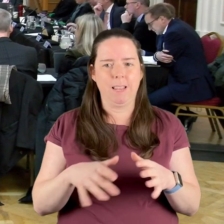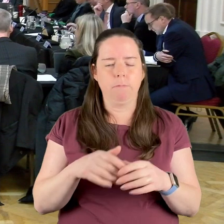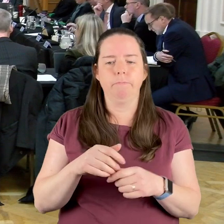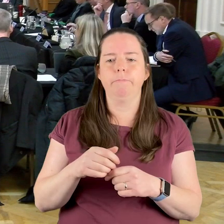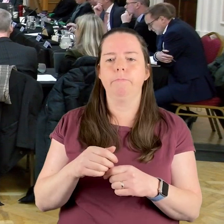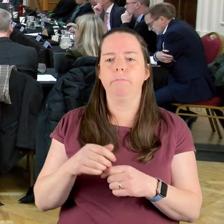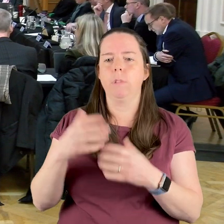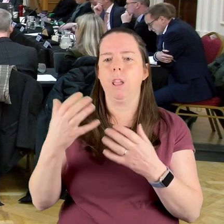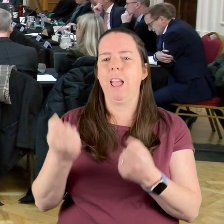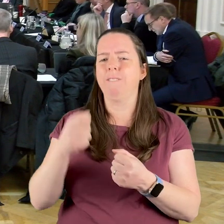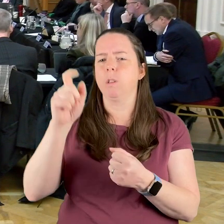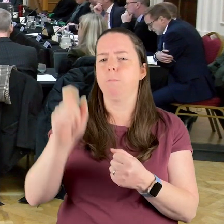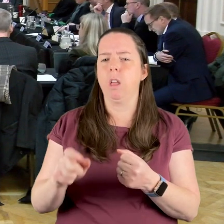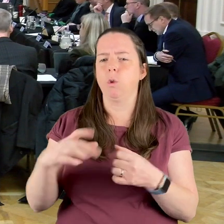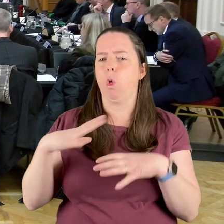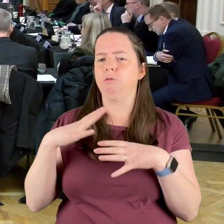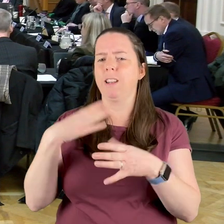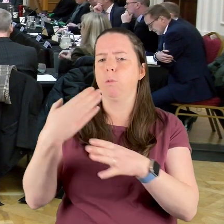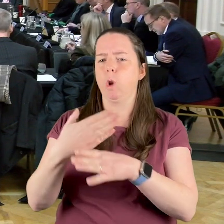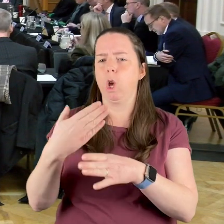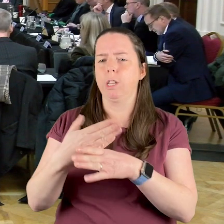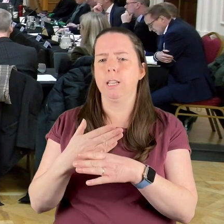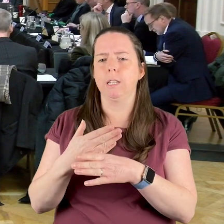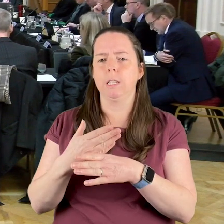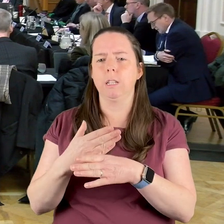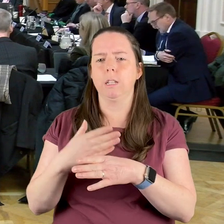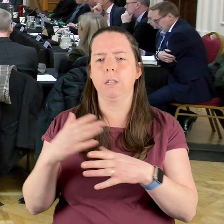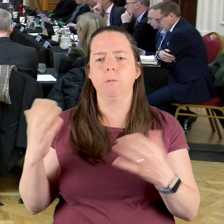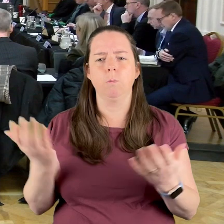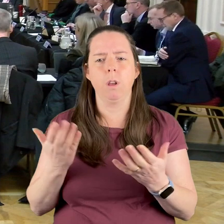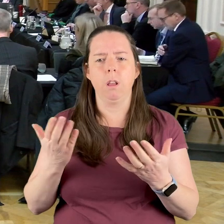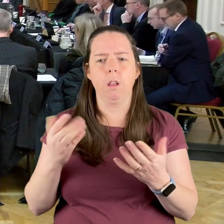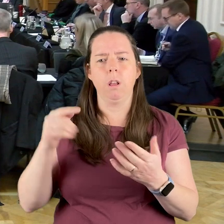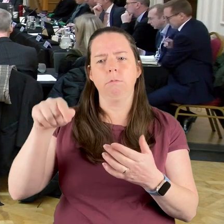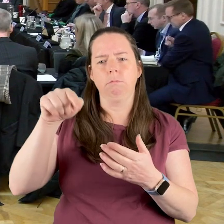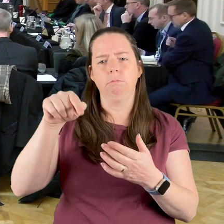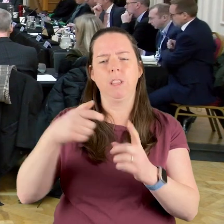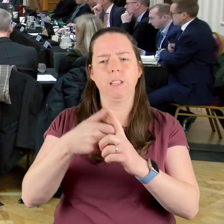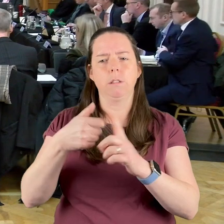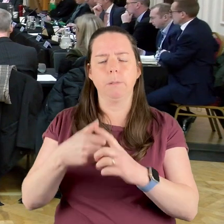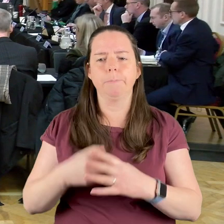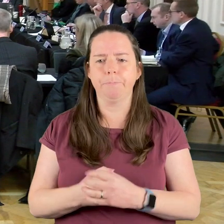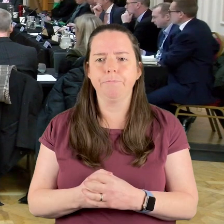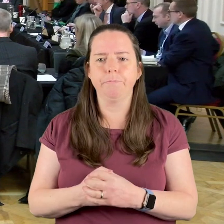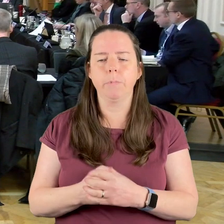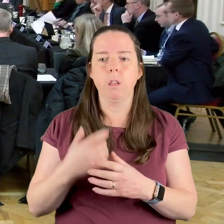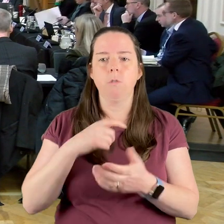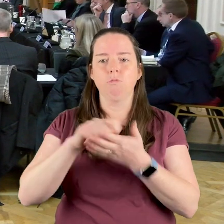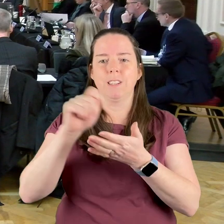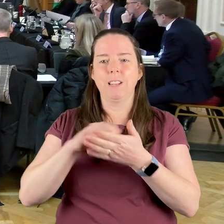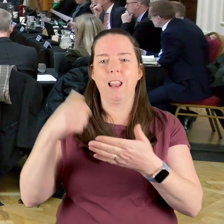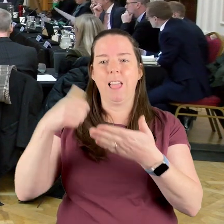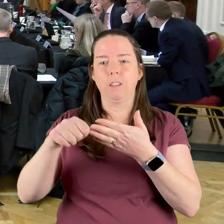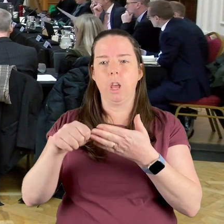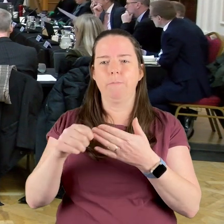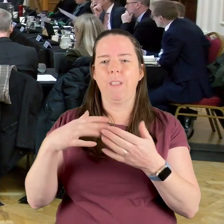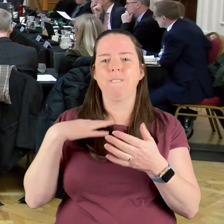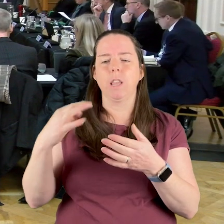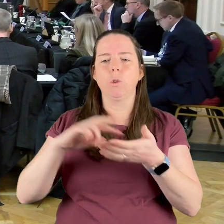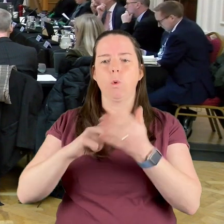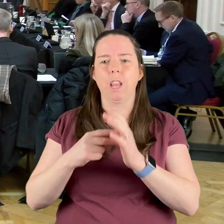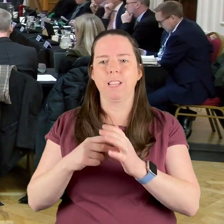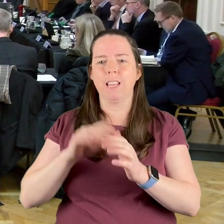It's mandated for everybody to do so. And I know Kirsten have done this, and they have somebody already working in that. We've written